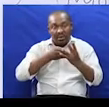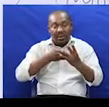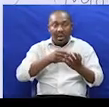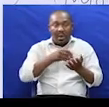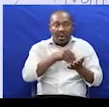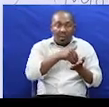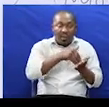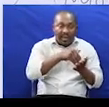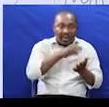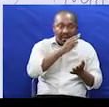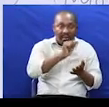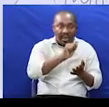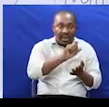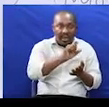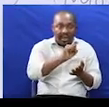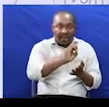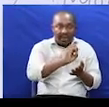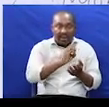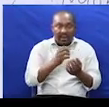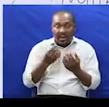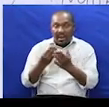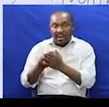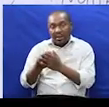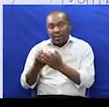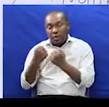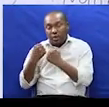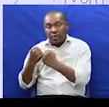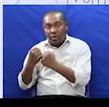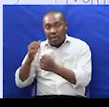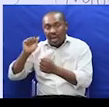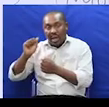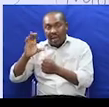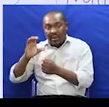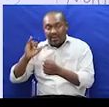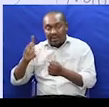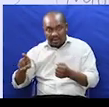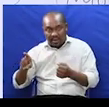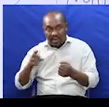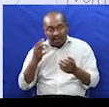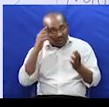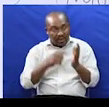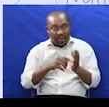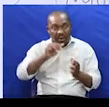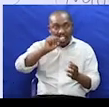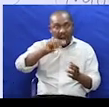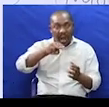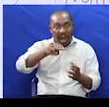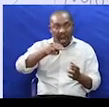weak base versus strong acid. For example, if I'm titrating ammonium hydroxide, it is a weak